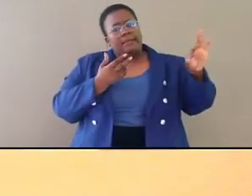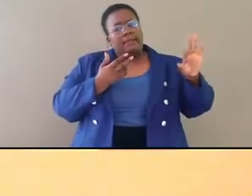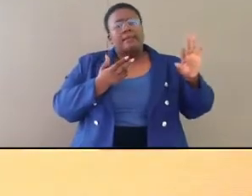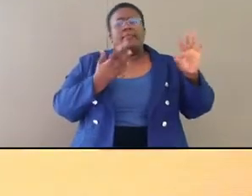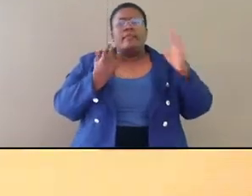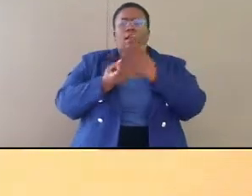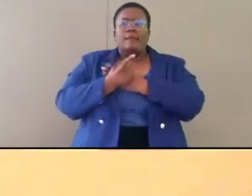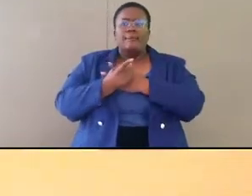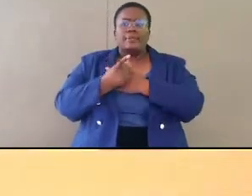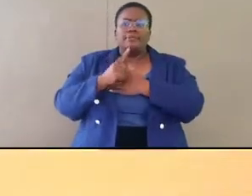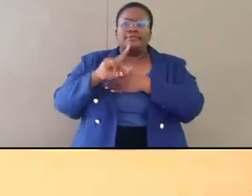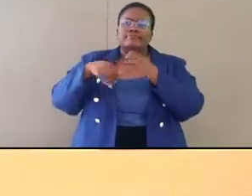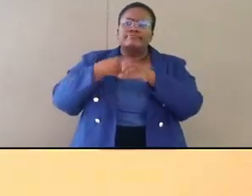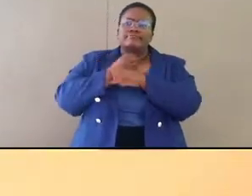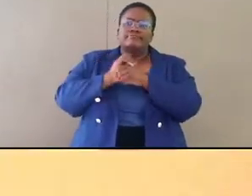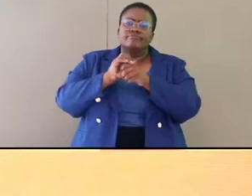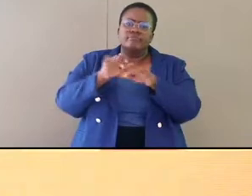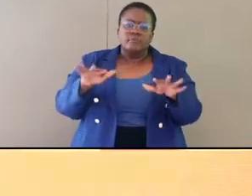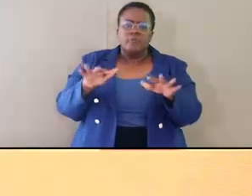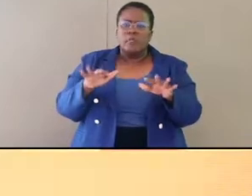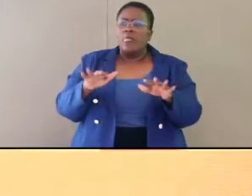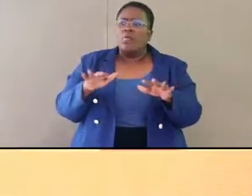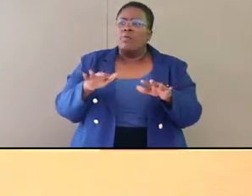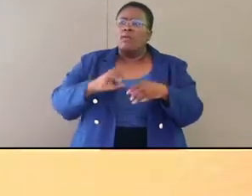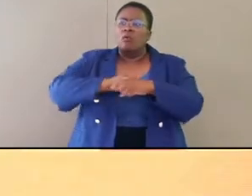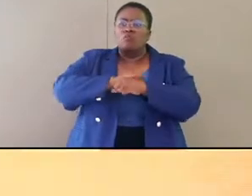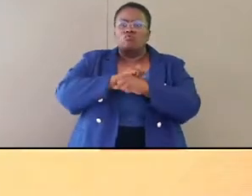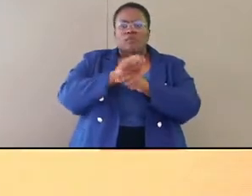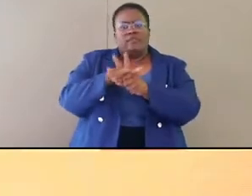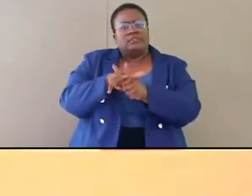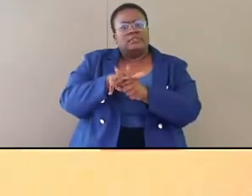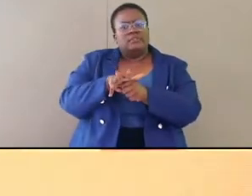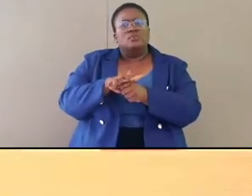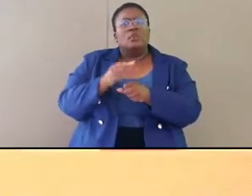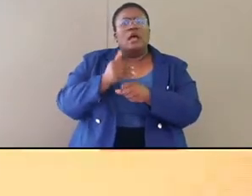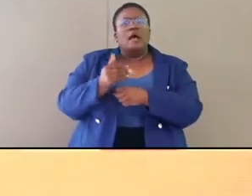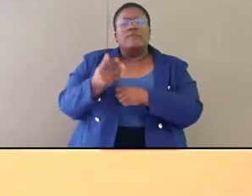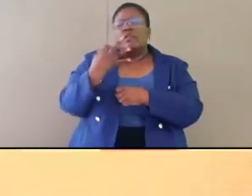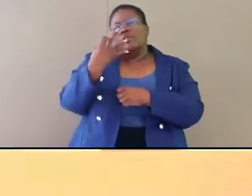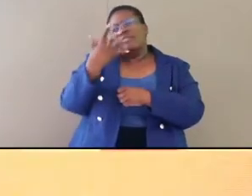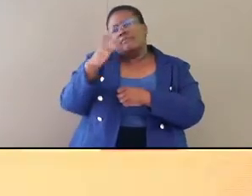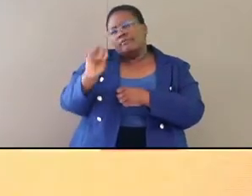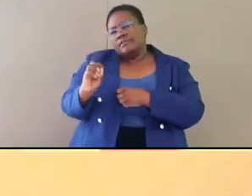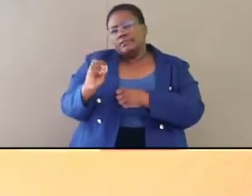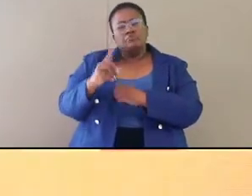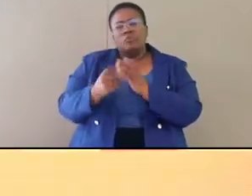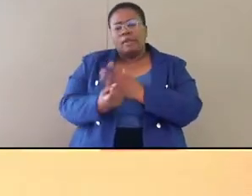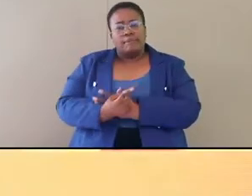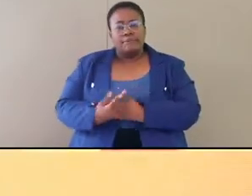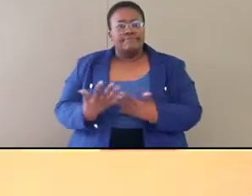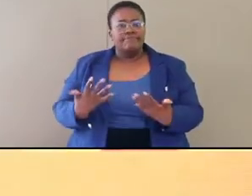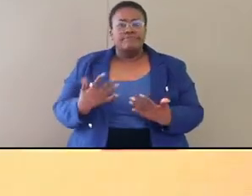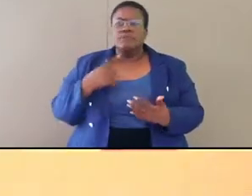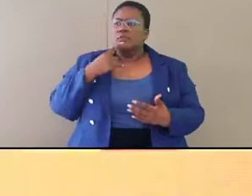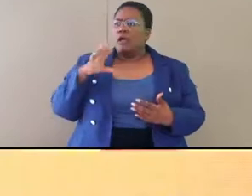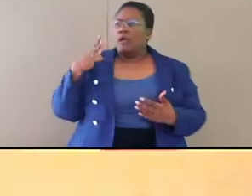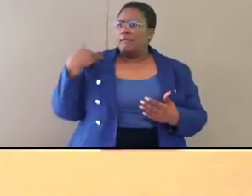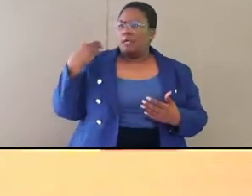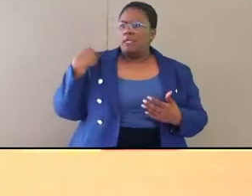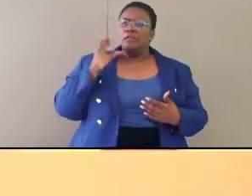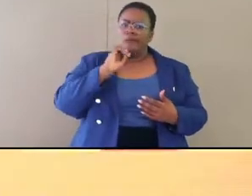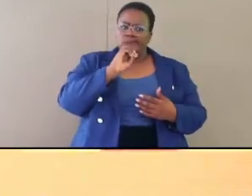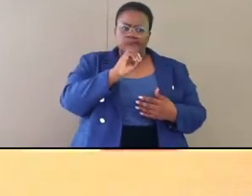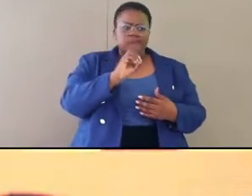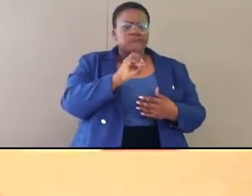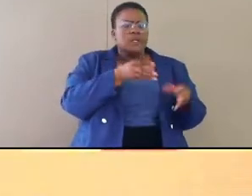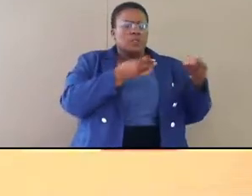when we were asking the question, what happens after the 350? What happens at the end? They said, ah, Minister, there is a document.